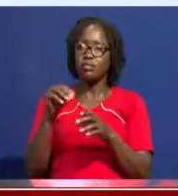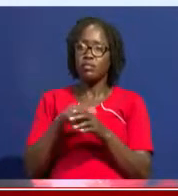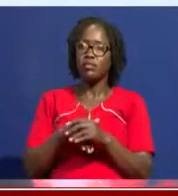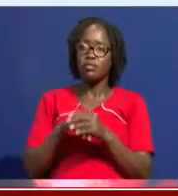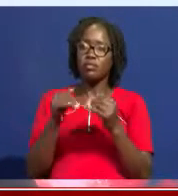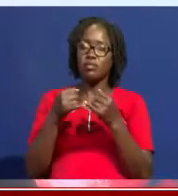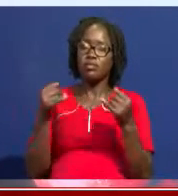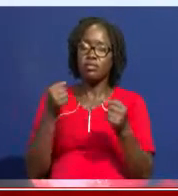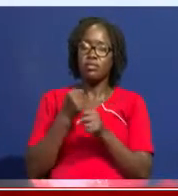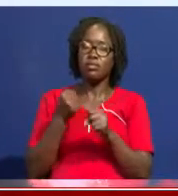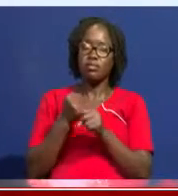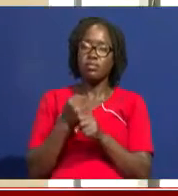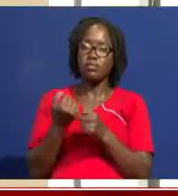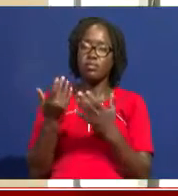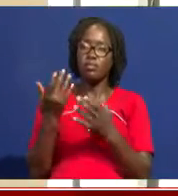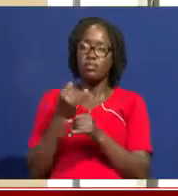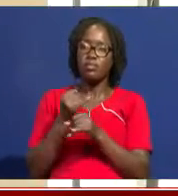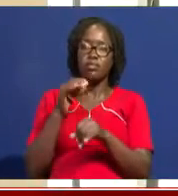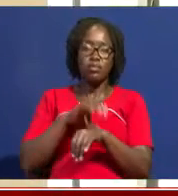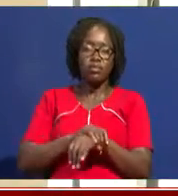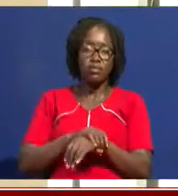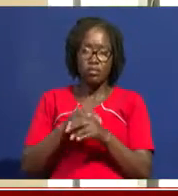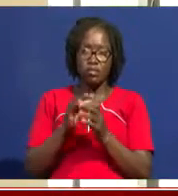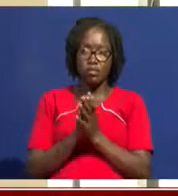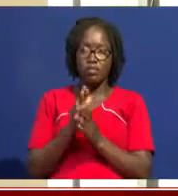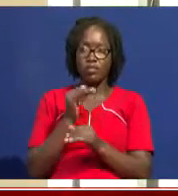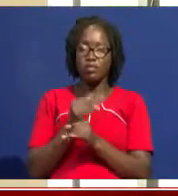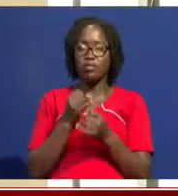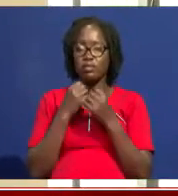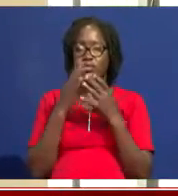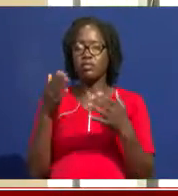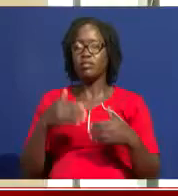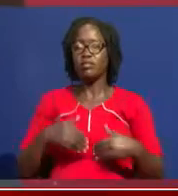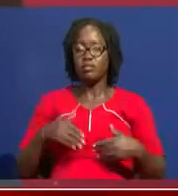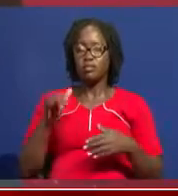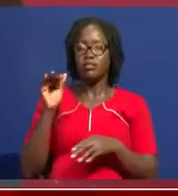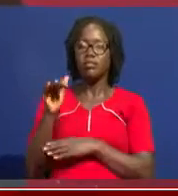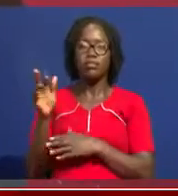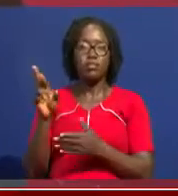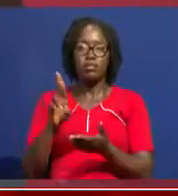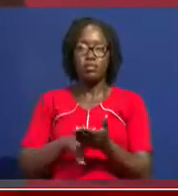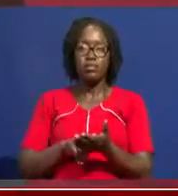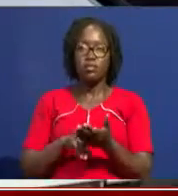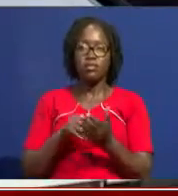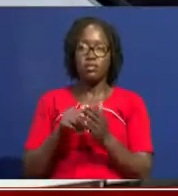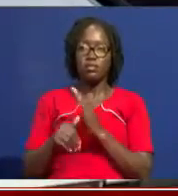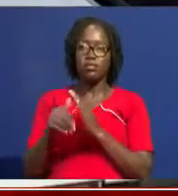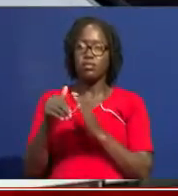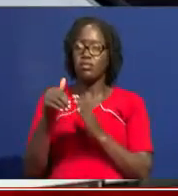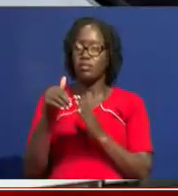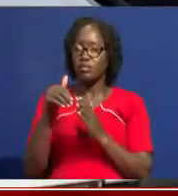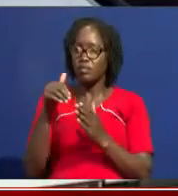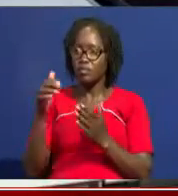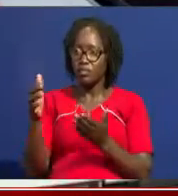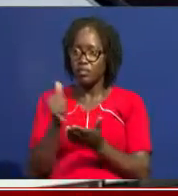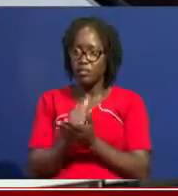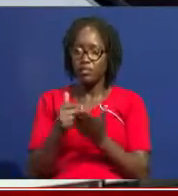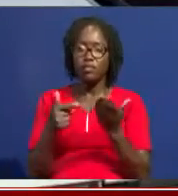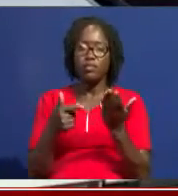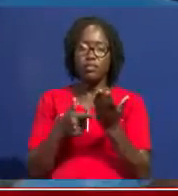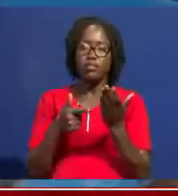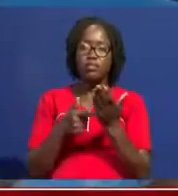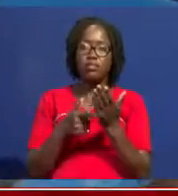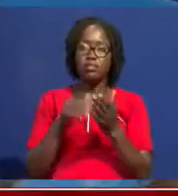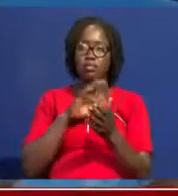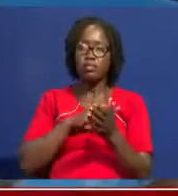work platforms where they get these jobs. Jobless youth are asked to enroll under the Ajira Digital Platform to benefit from